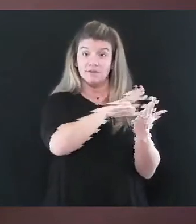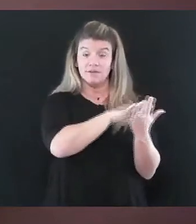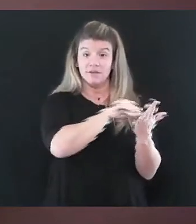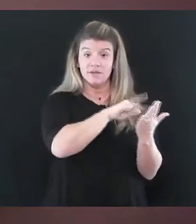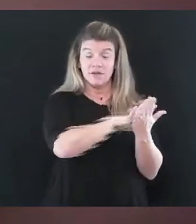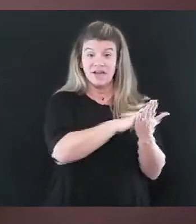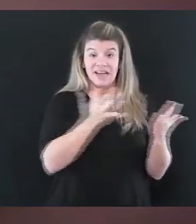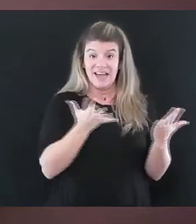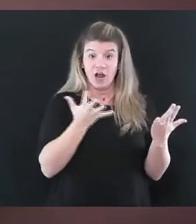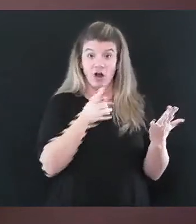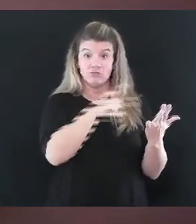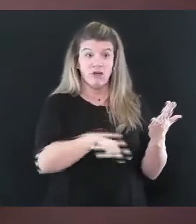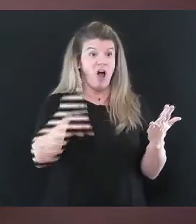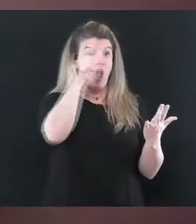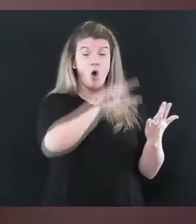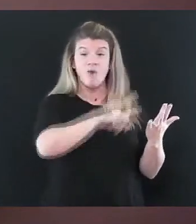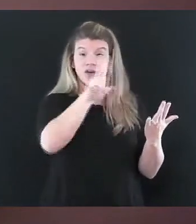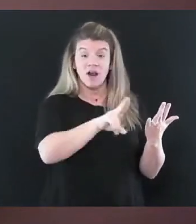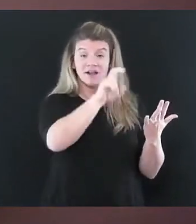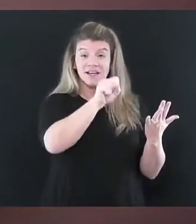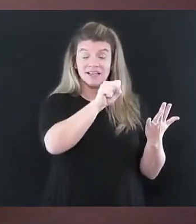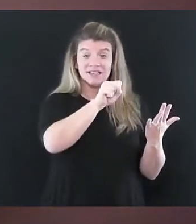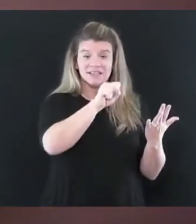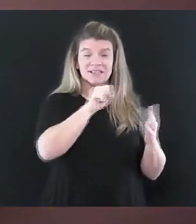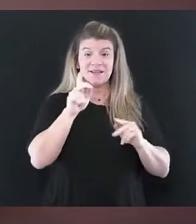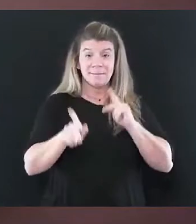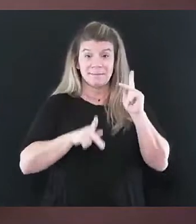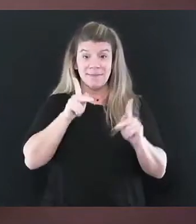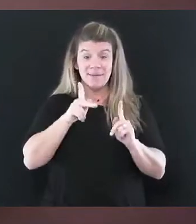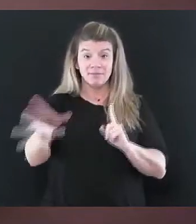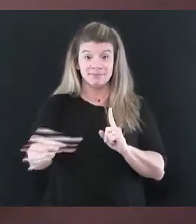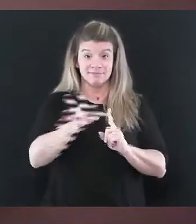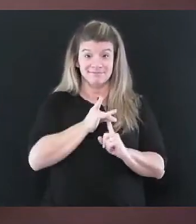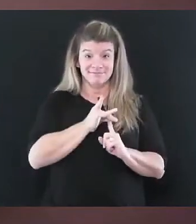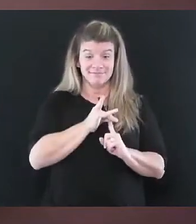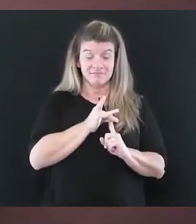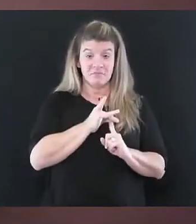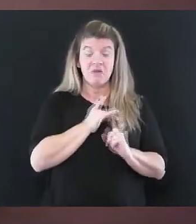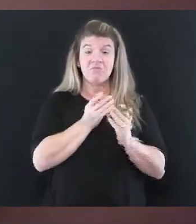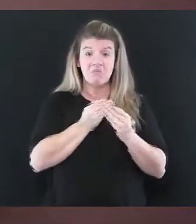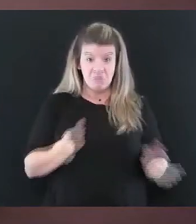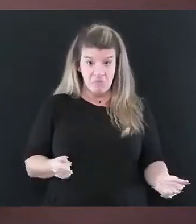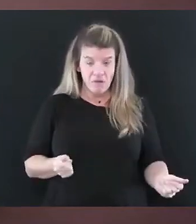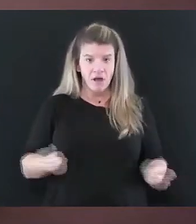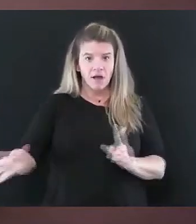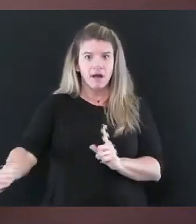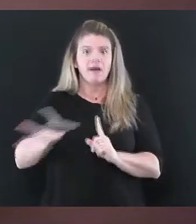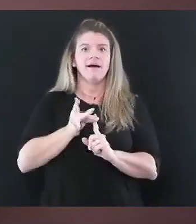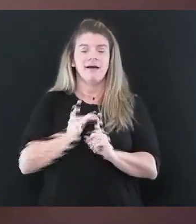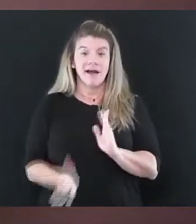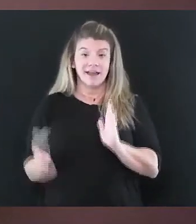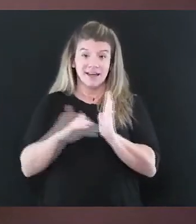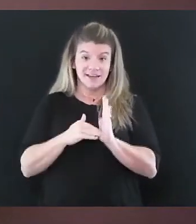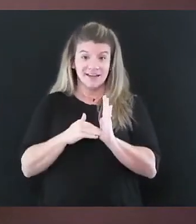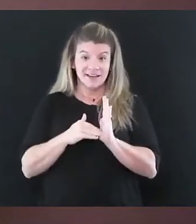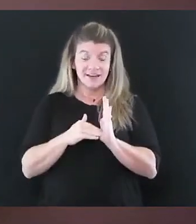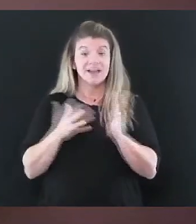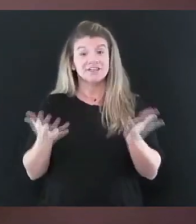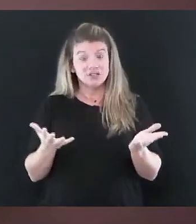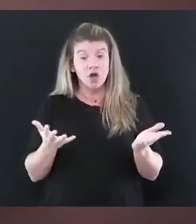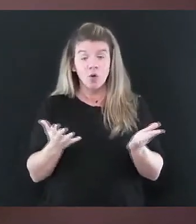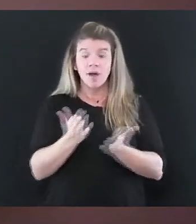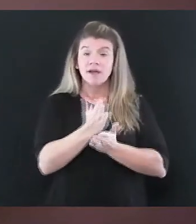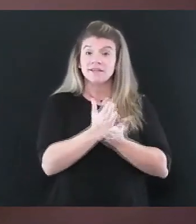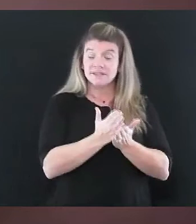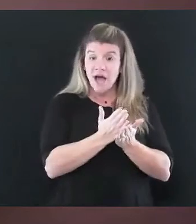and around the world where people have gotten reinfected with COVID-19. So the immunity, although in some people seems